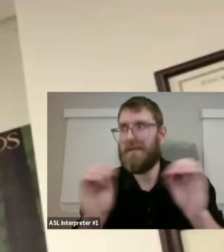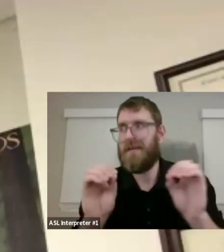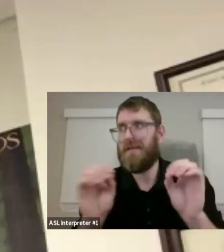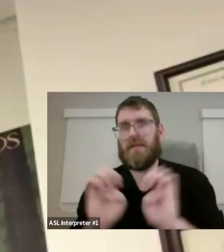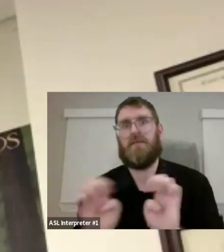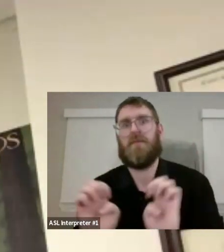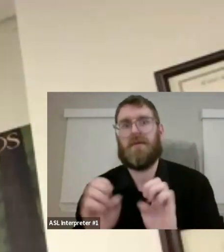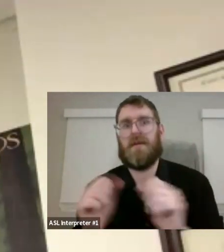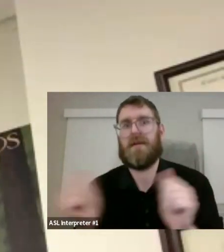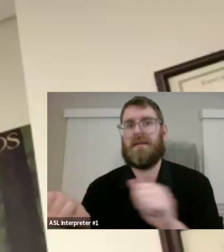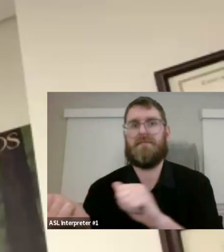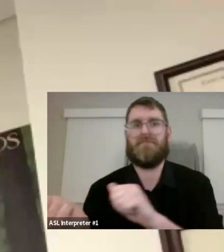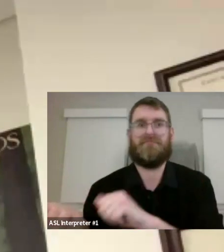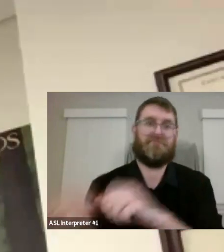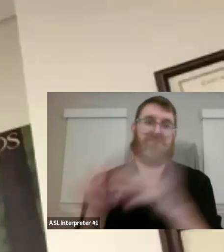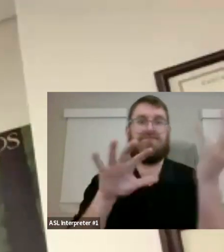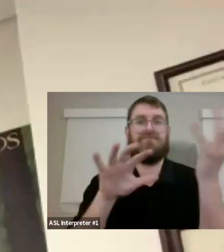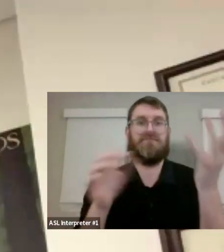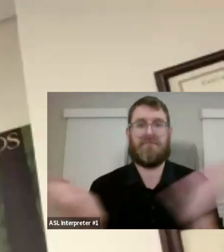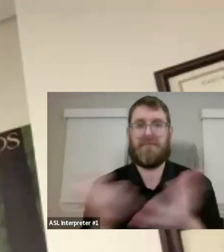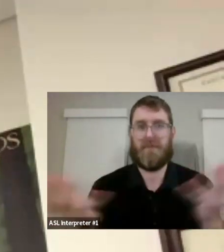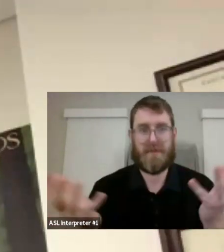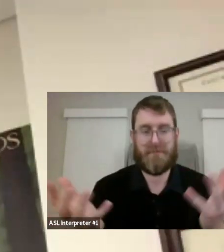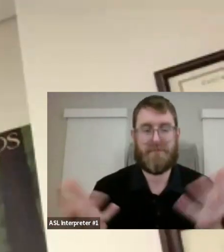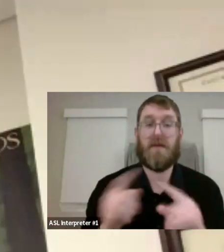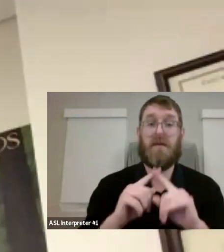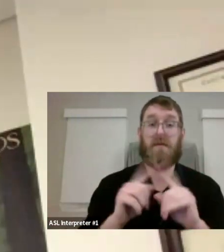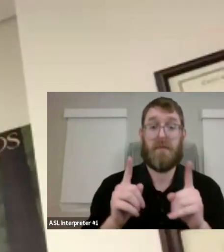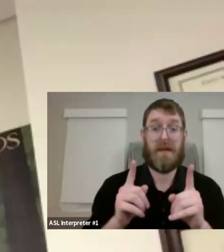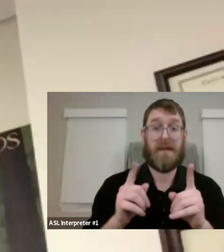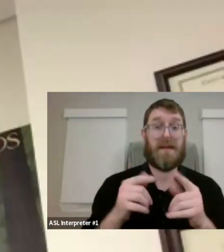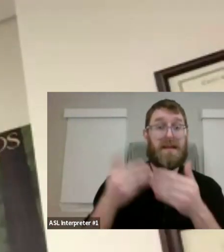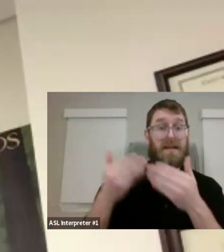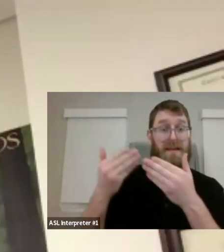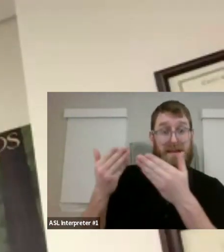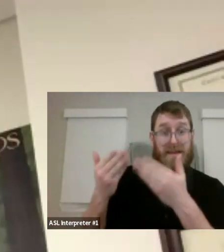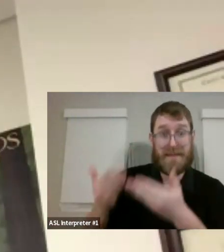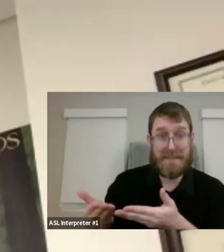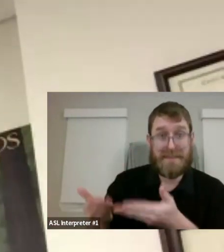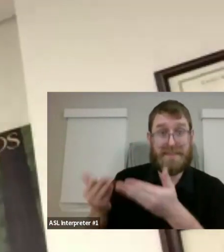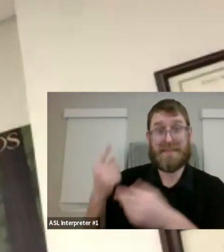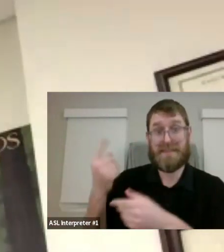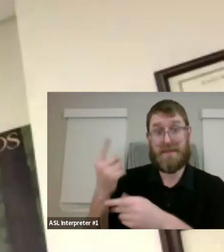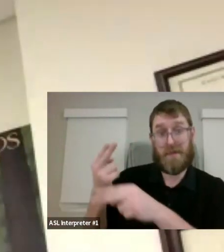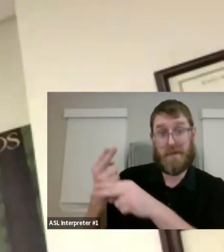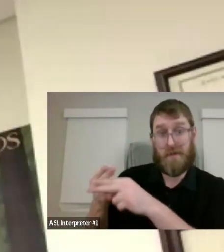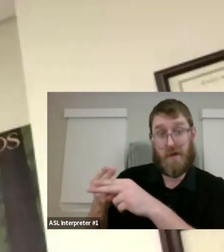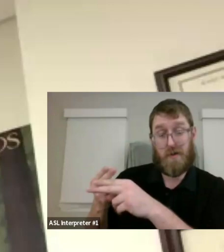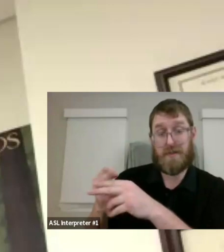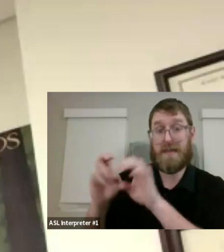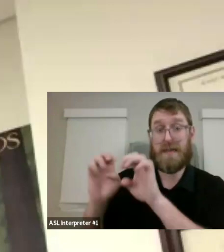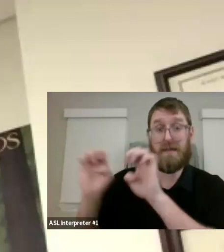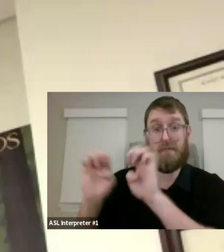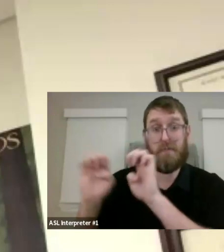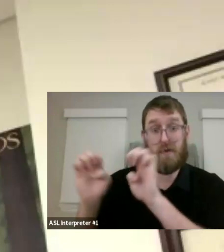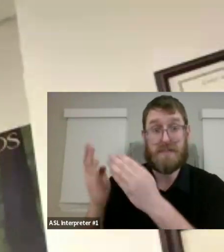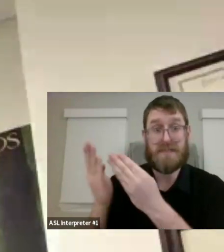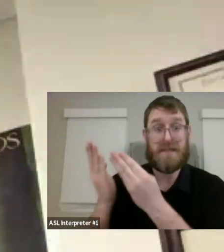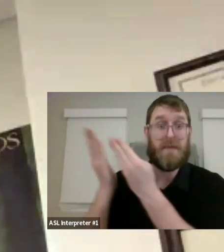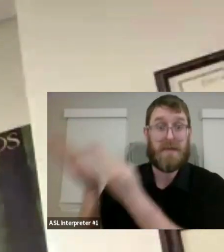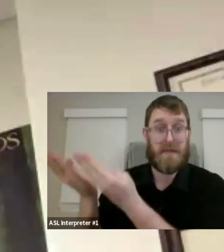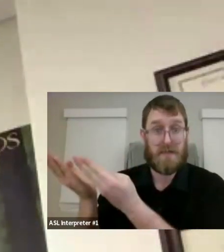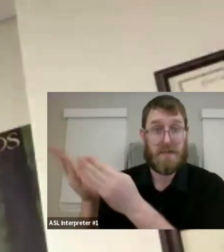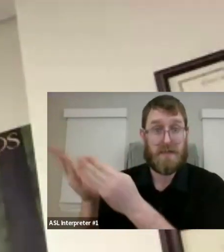So, but there is such a thing as an emergency petition for temporary guardianship